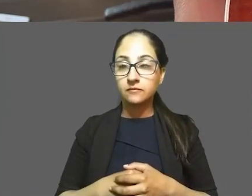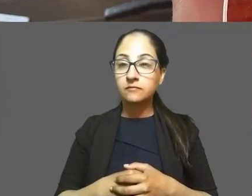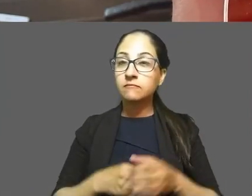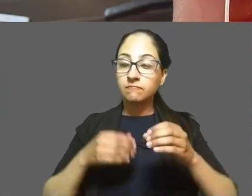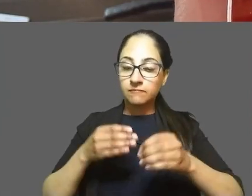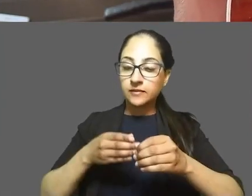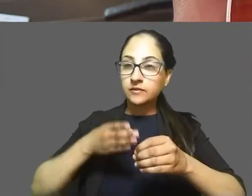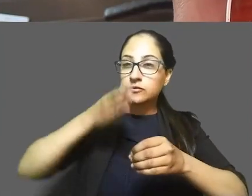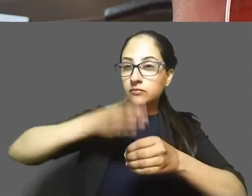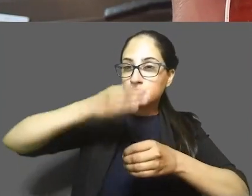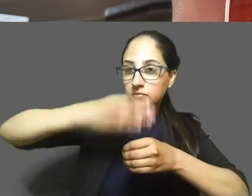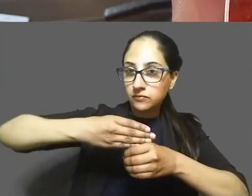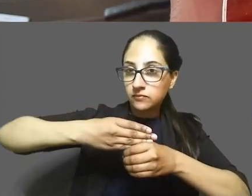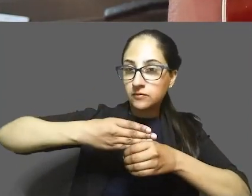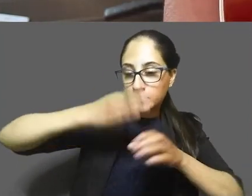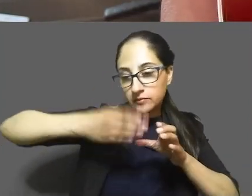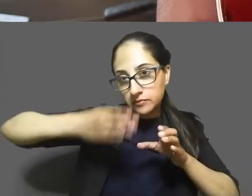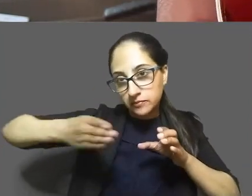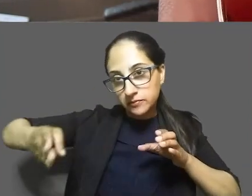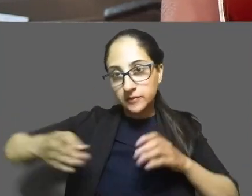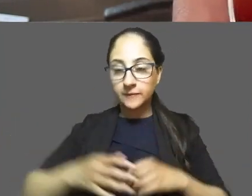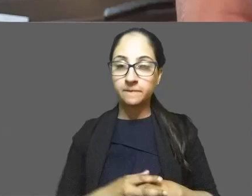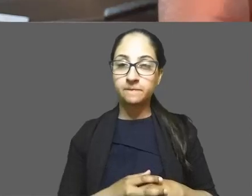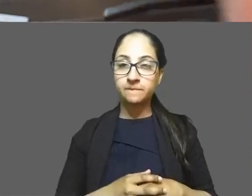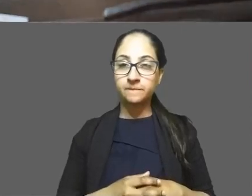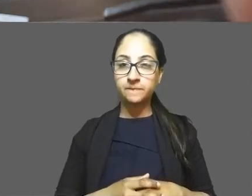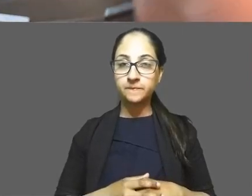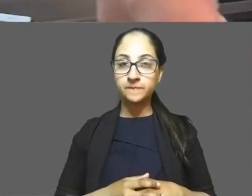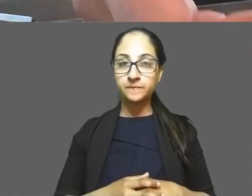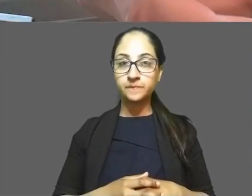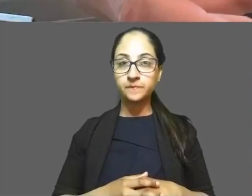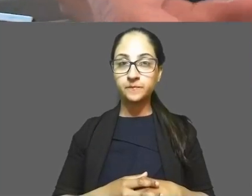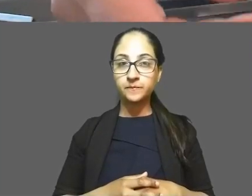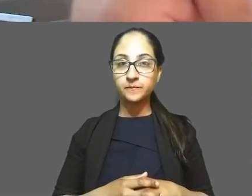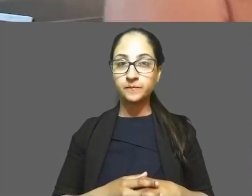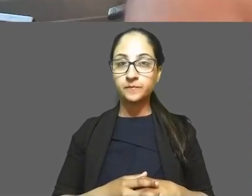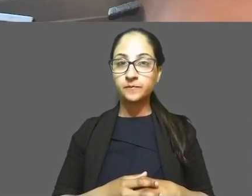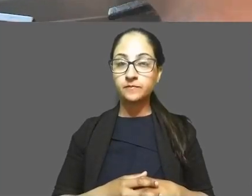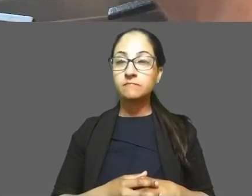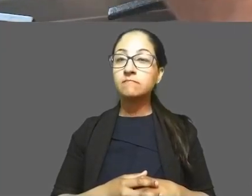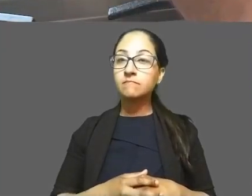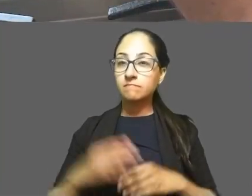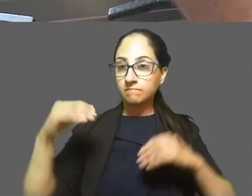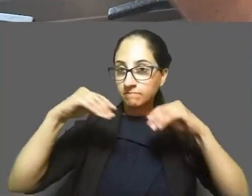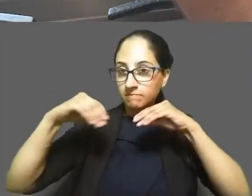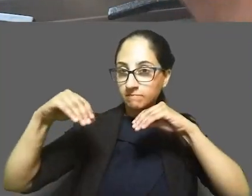using, just cut up and diced.